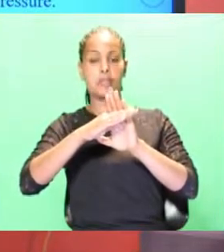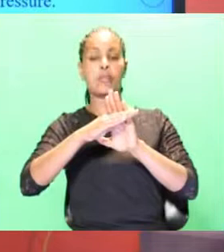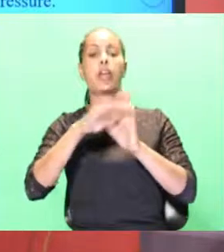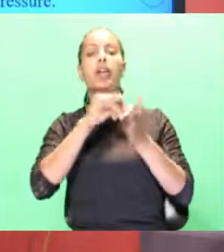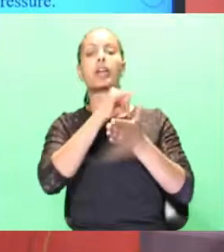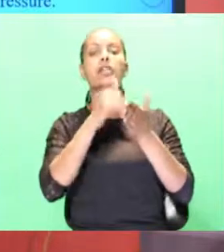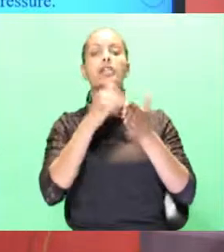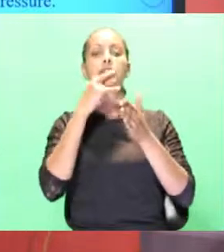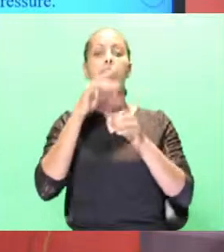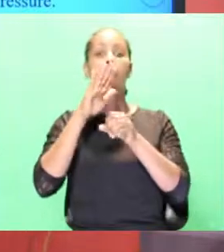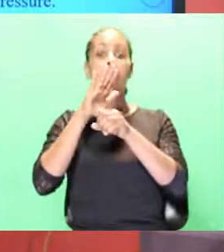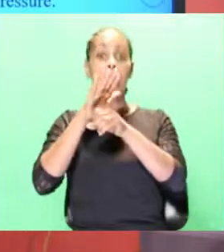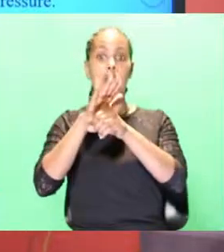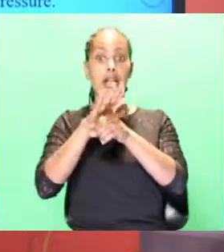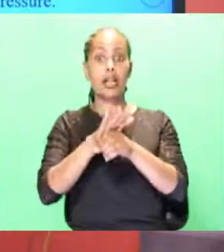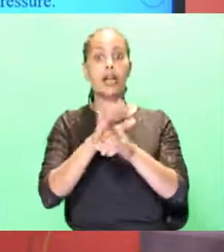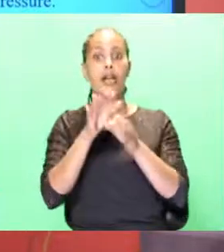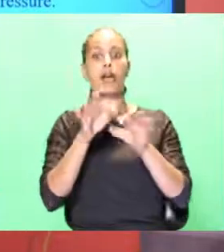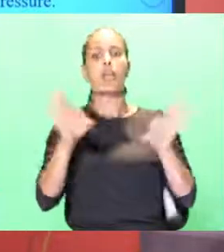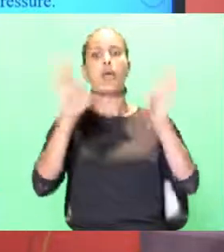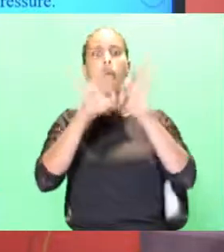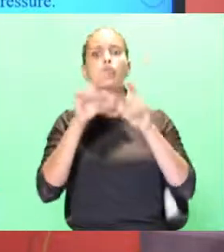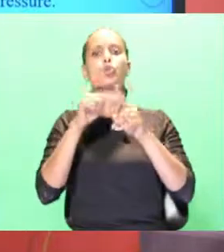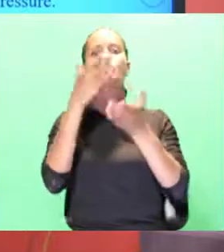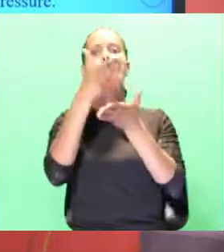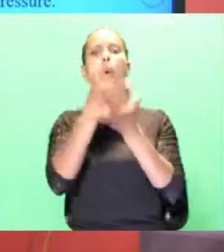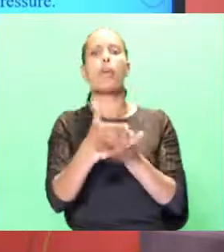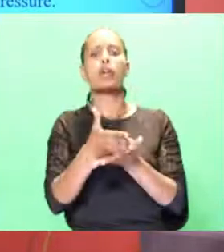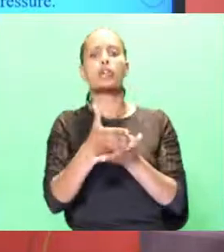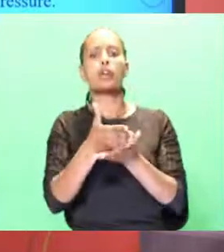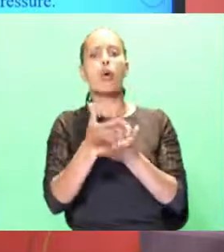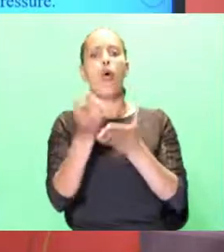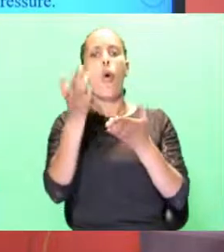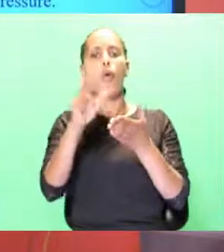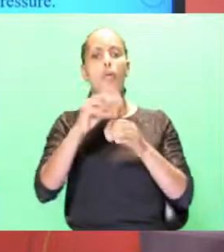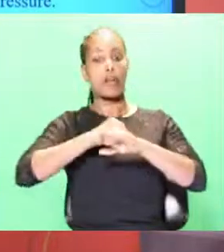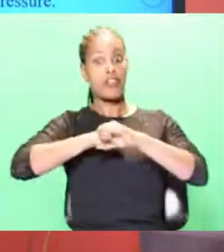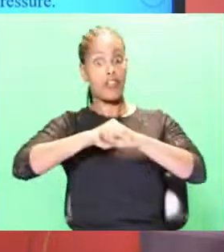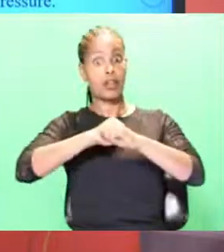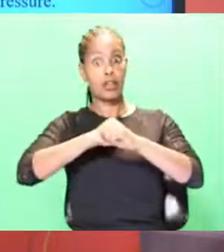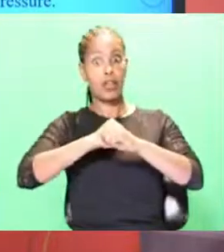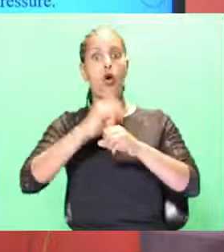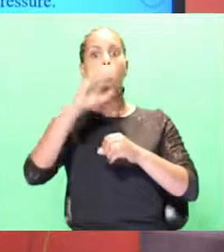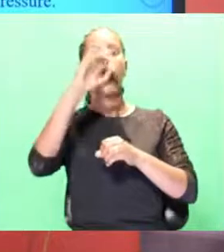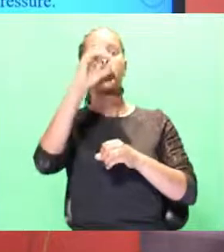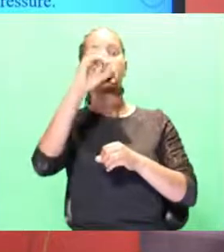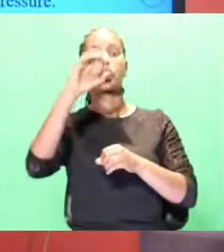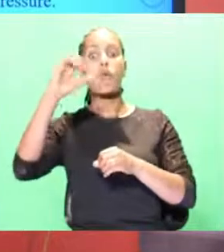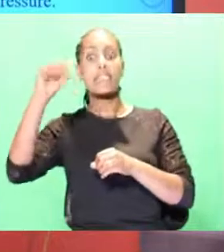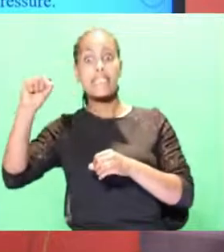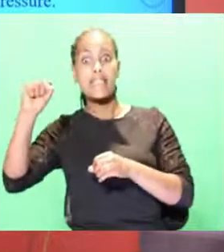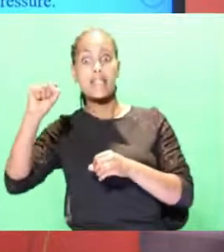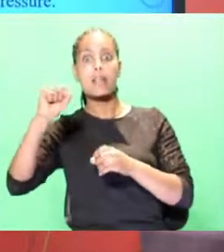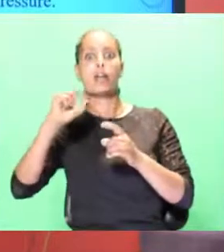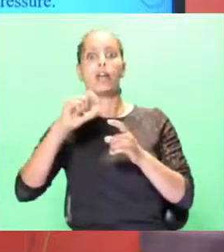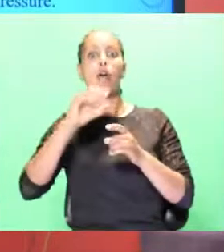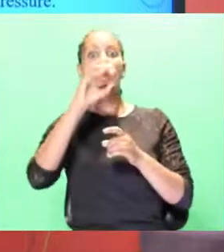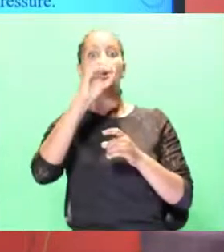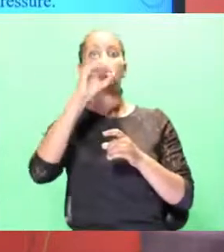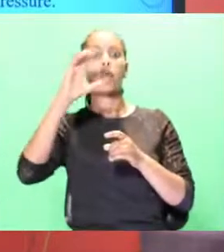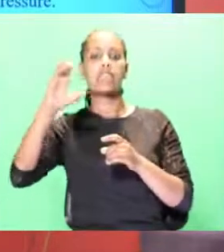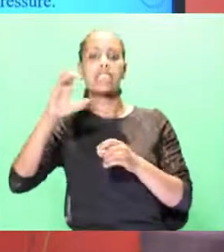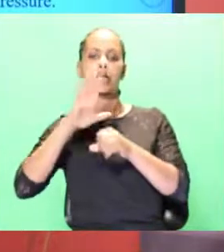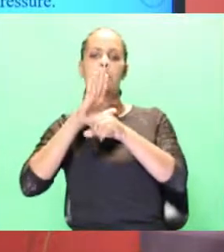It is the pressure required to stop or prevent osmosis is known as